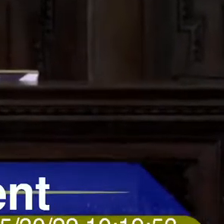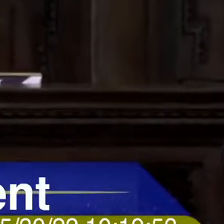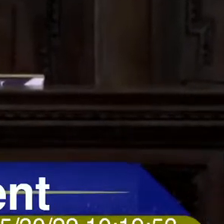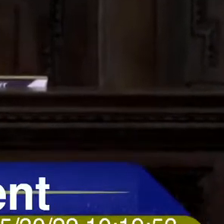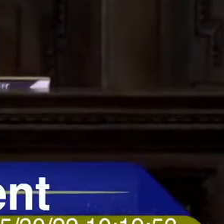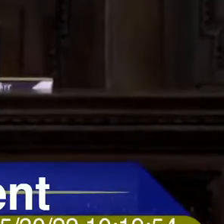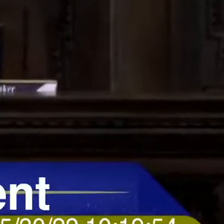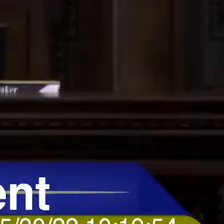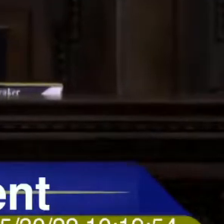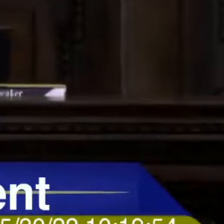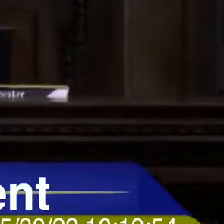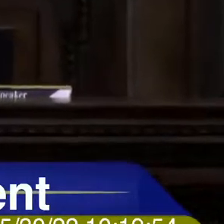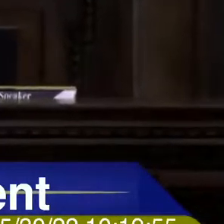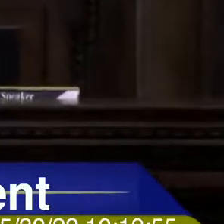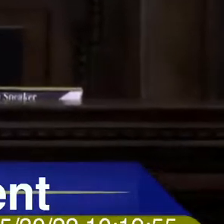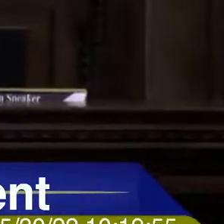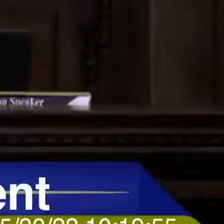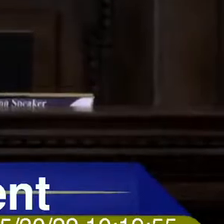oh